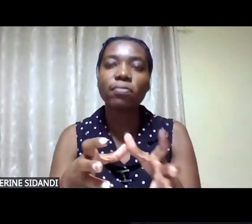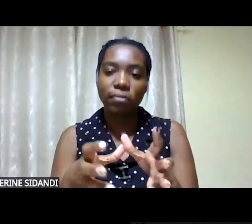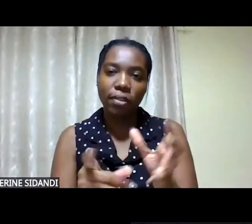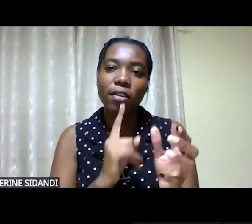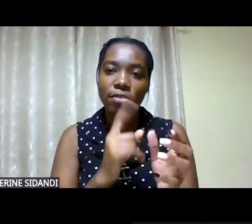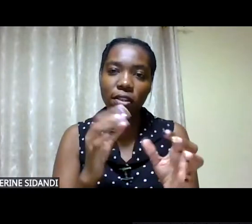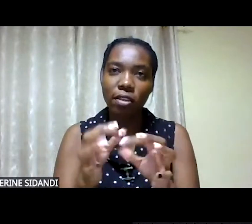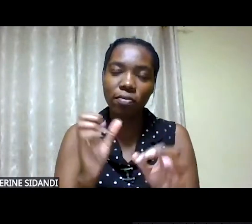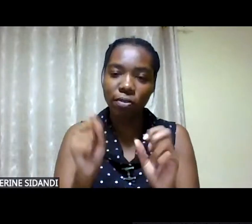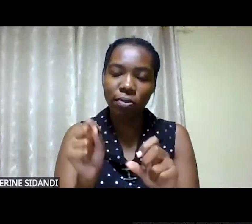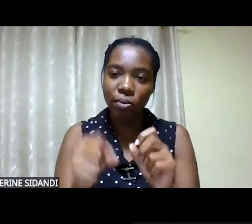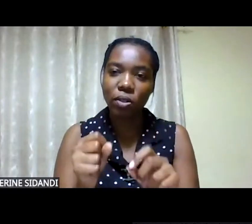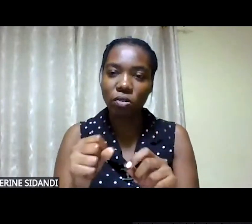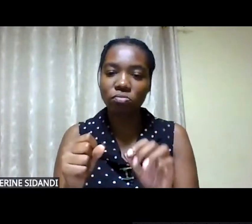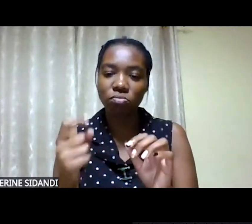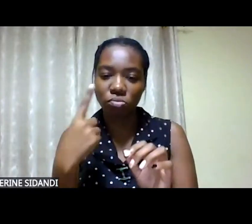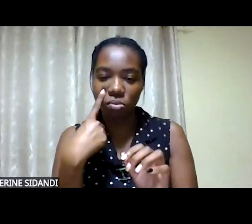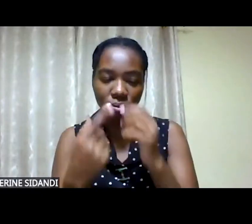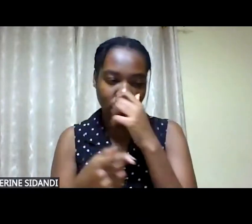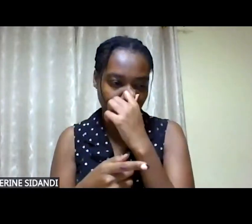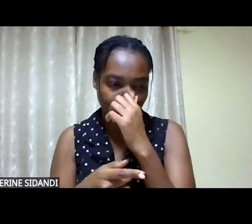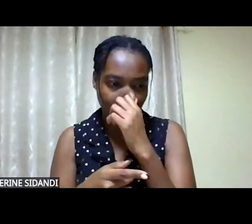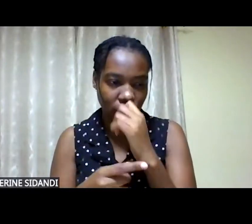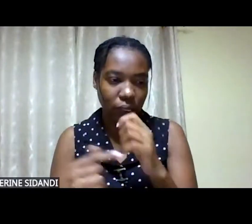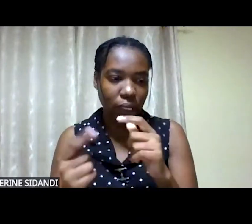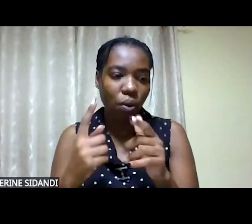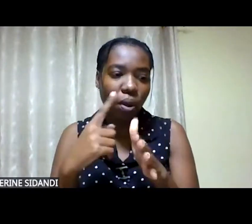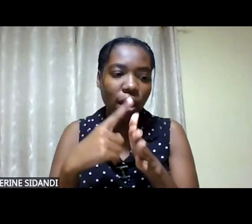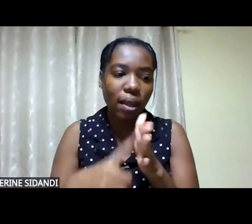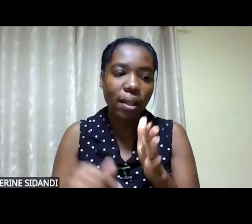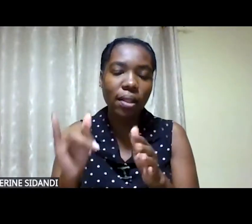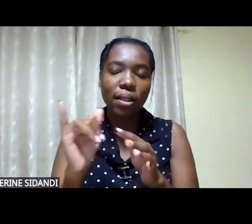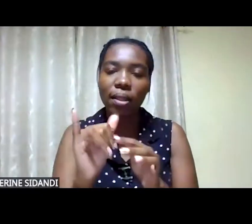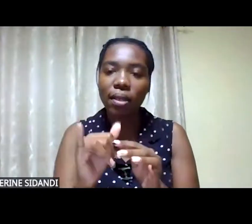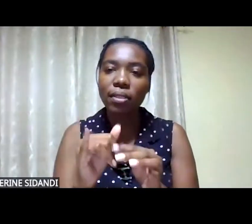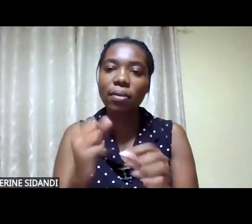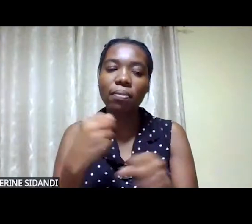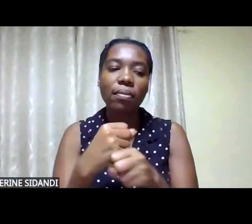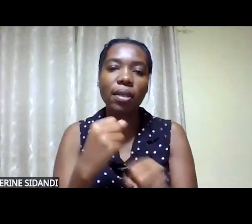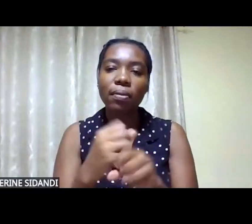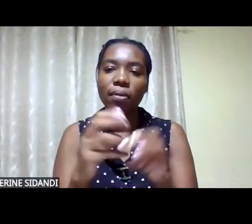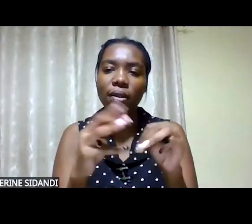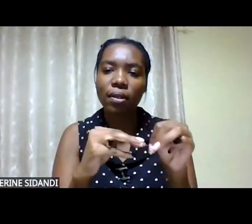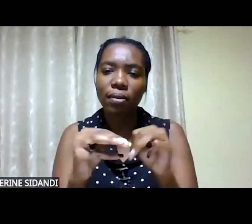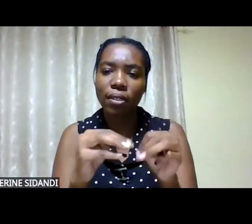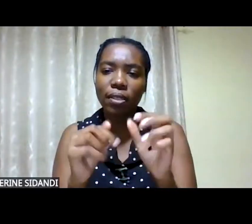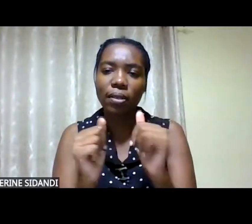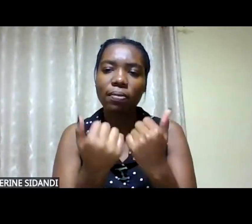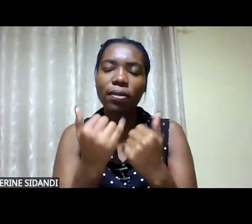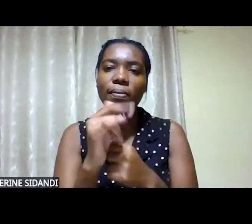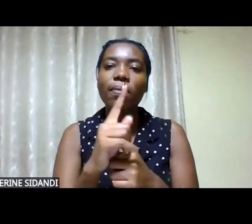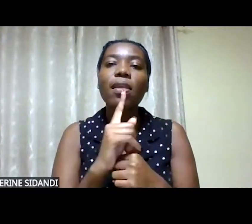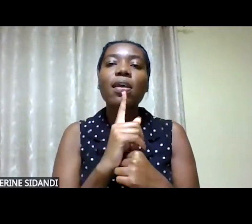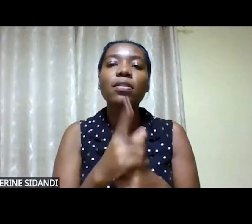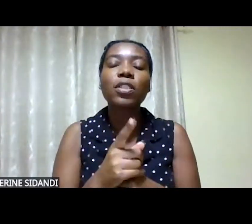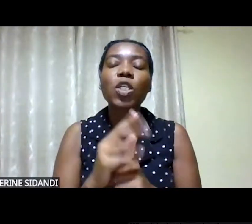pinpoint what it is that is causing the management to behave as such, then normally we are able